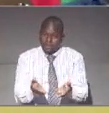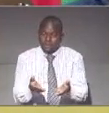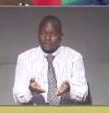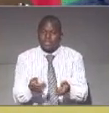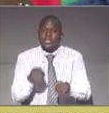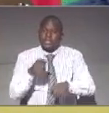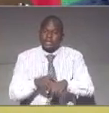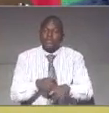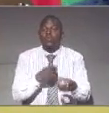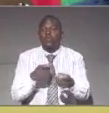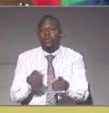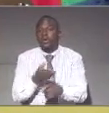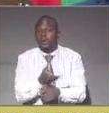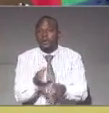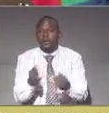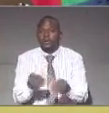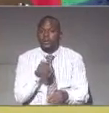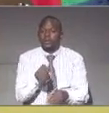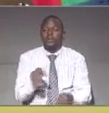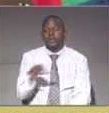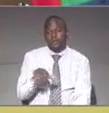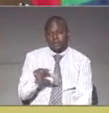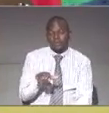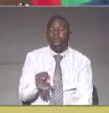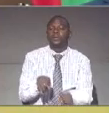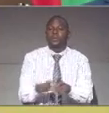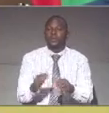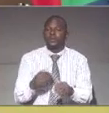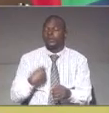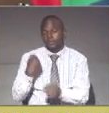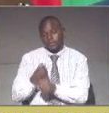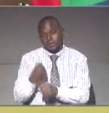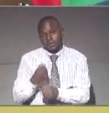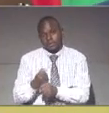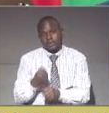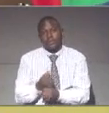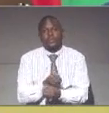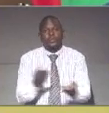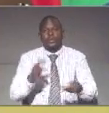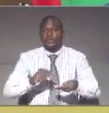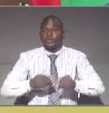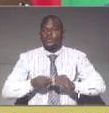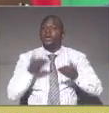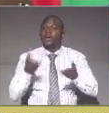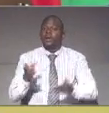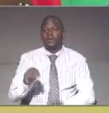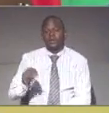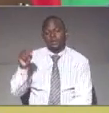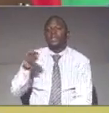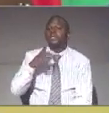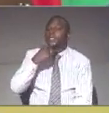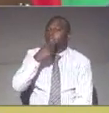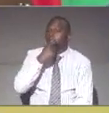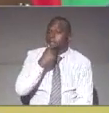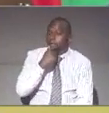there was war and conflict in this very region. We've been working with a number of partners up here, both in Acholi